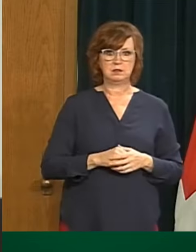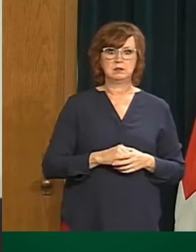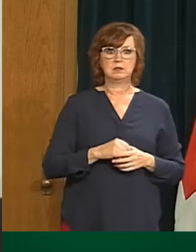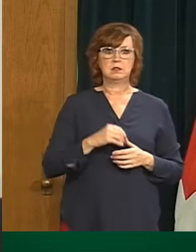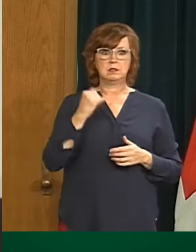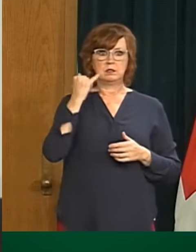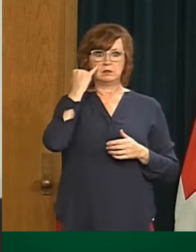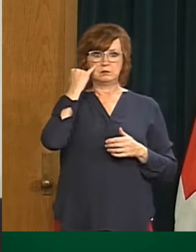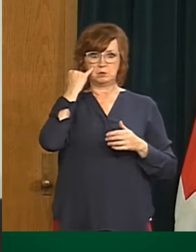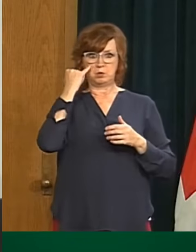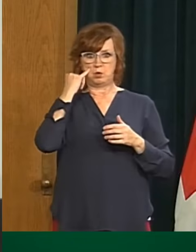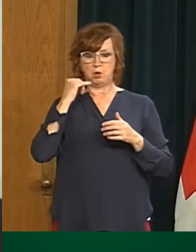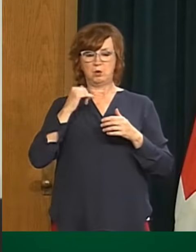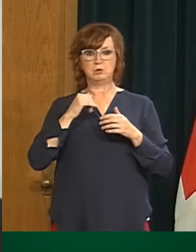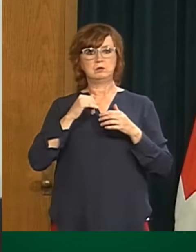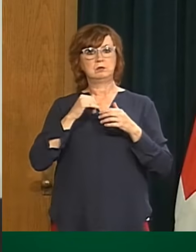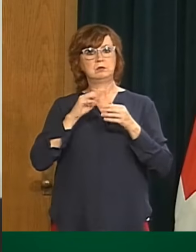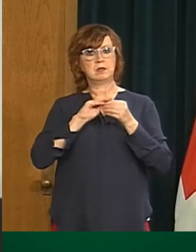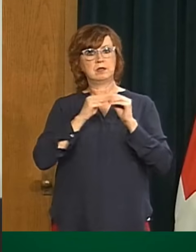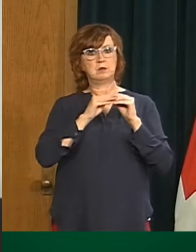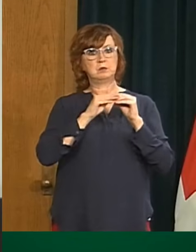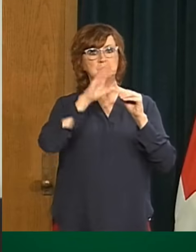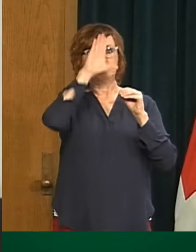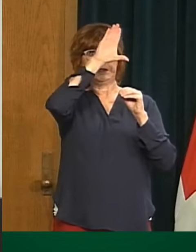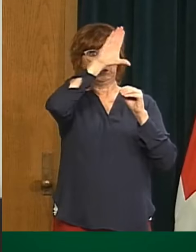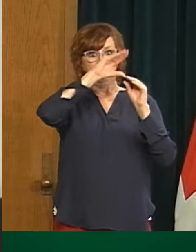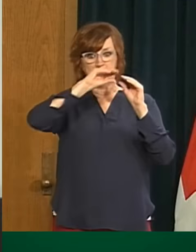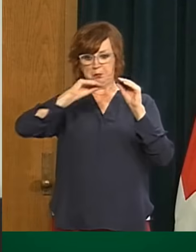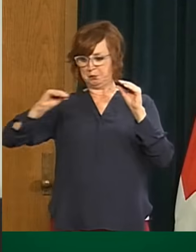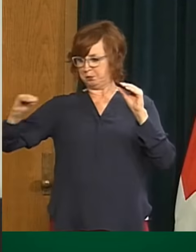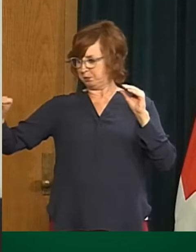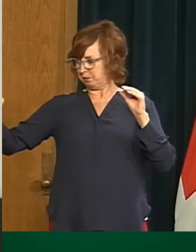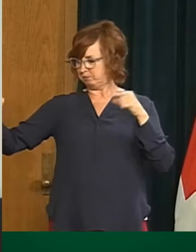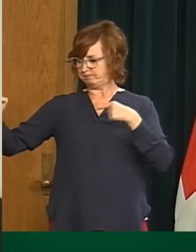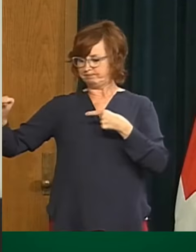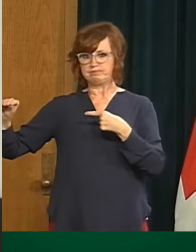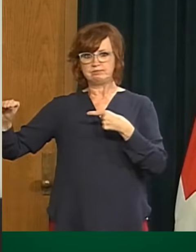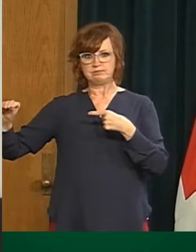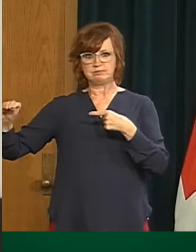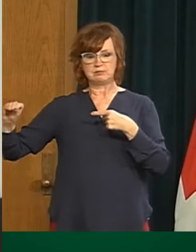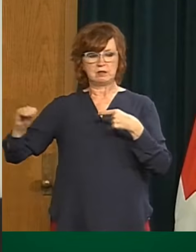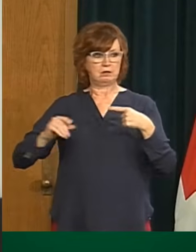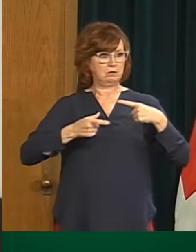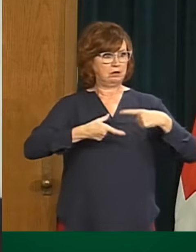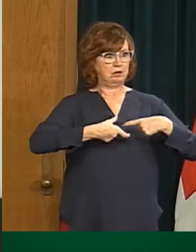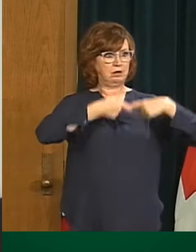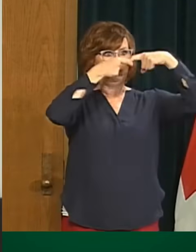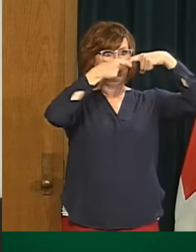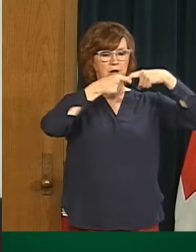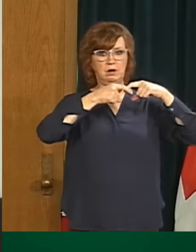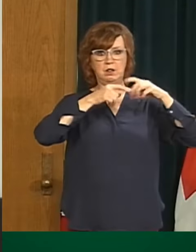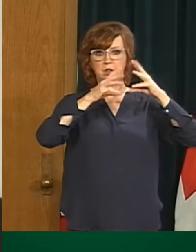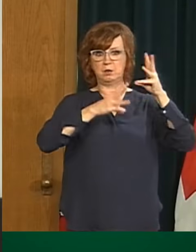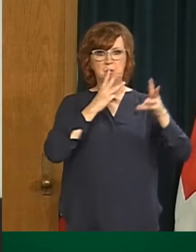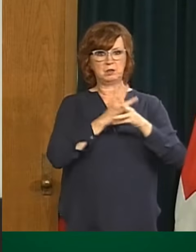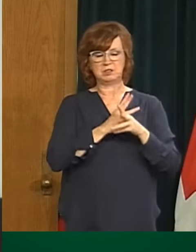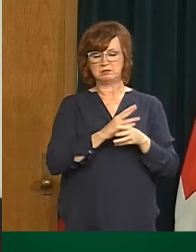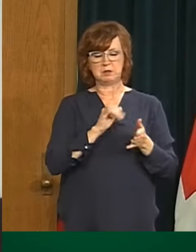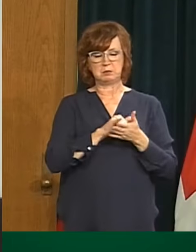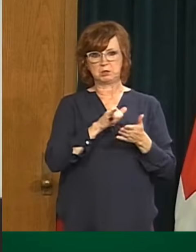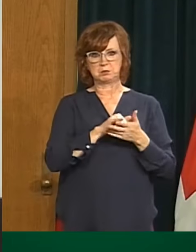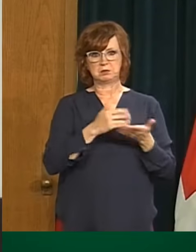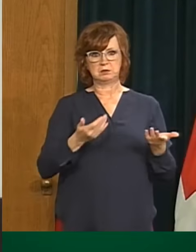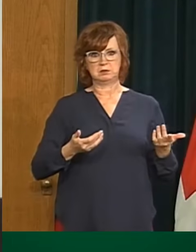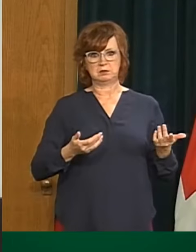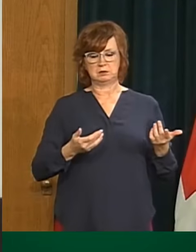you can't pause things indefinitely either. But at the same time, you have to monitor closely, and when there's an increase in transmission